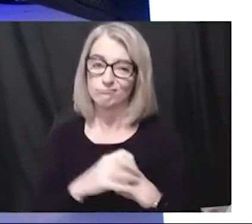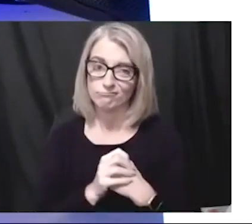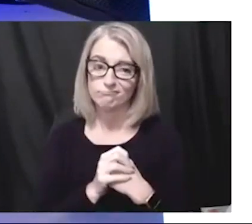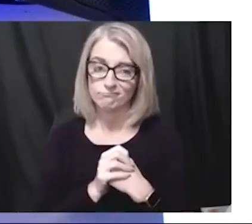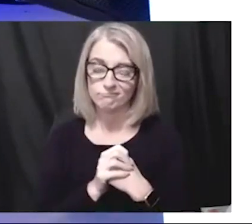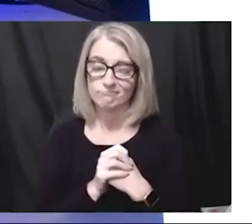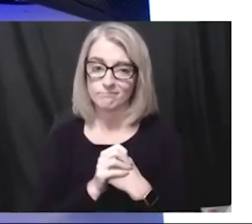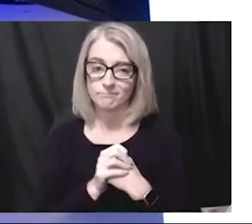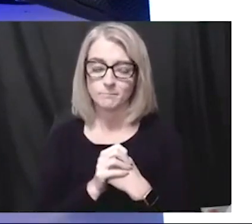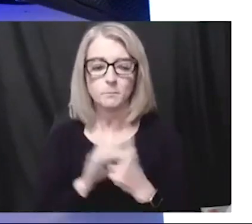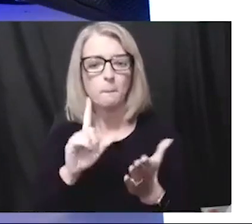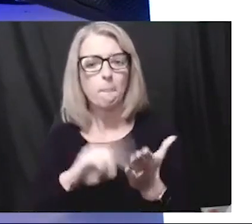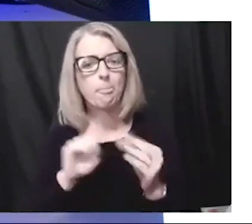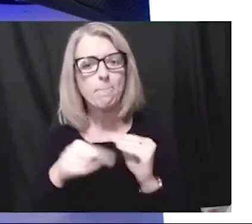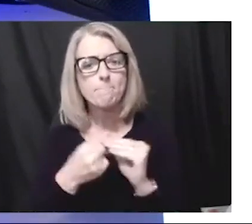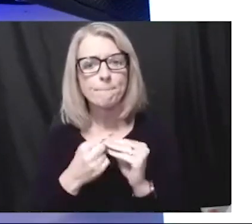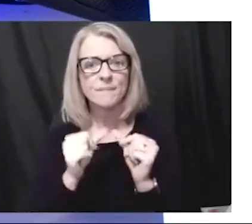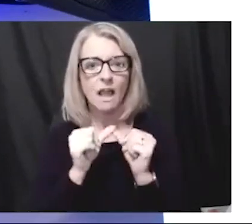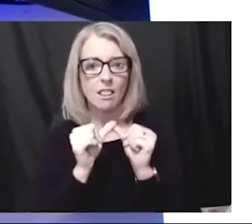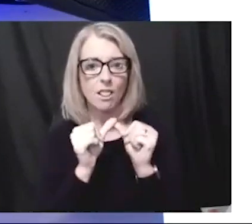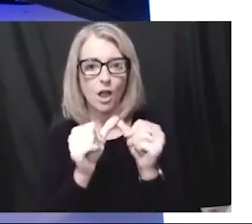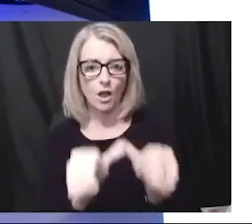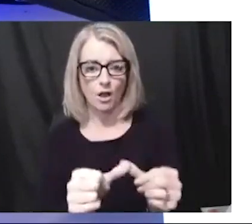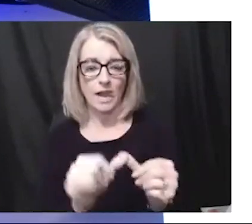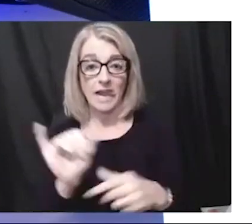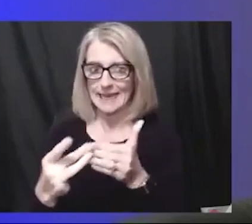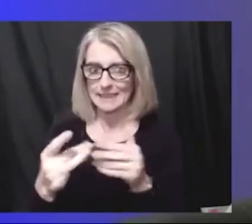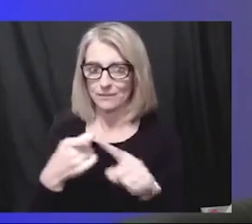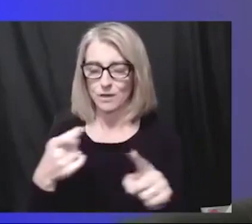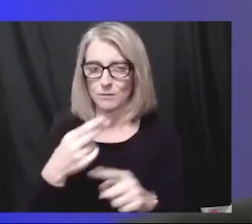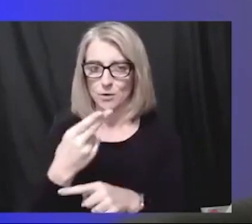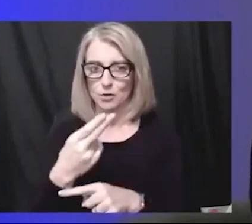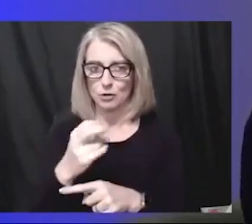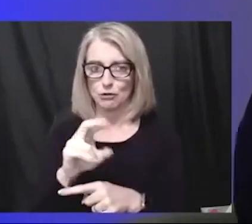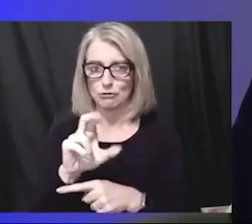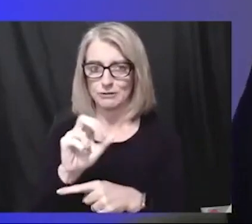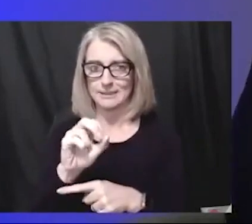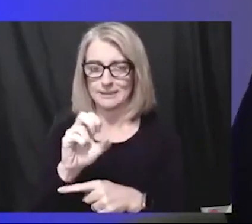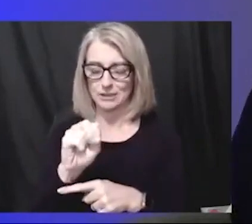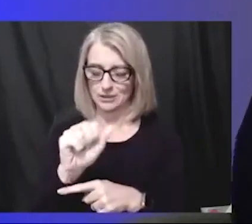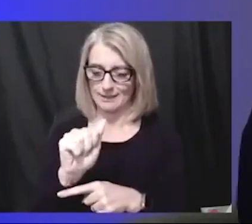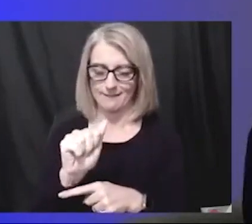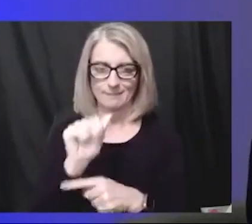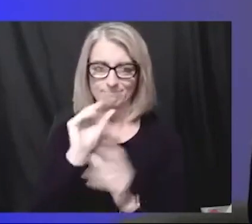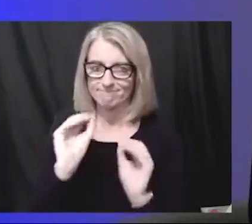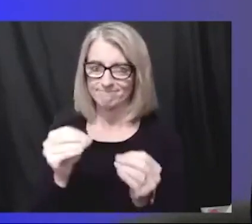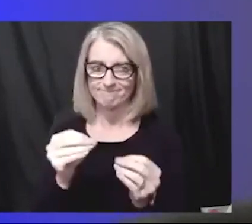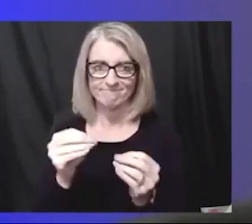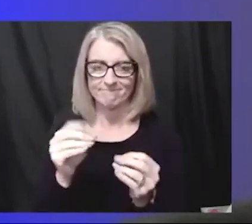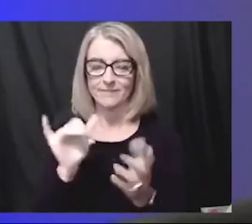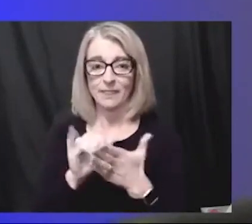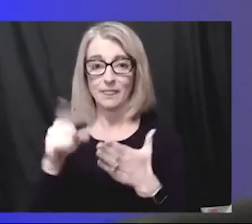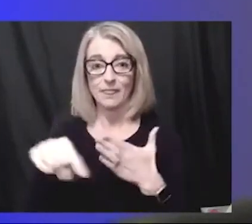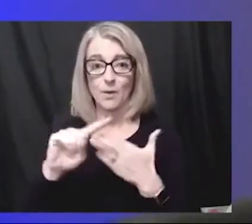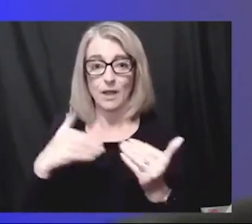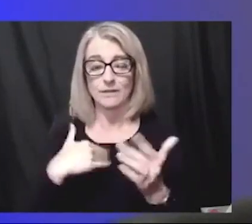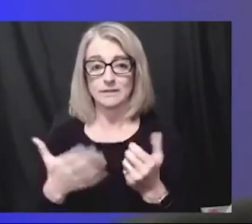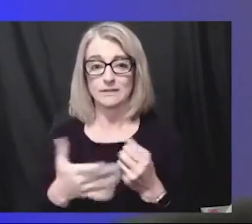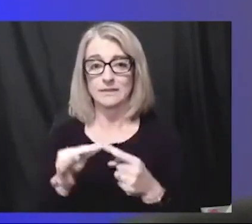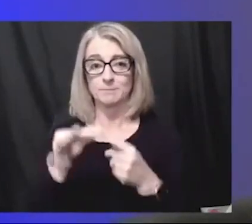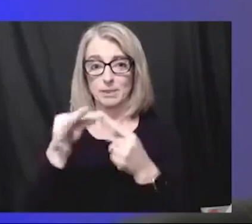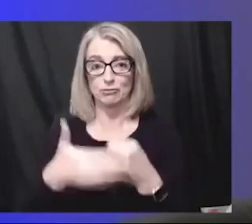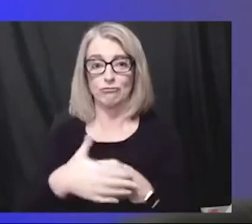about the long-haul syndrome? Are insurance companies, how are they handling the patients who have long-haul syndrome? Because we know they can have symptoms for approximately a very long time. We've